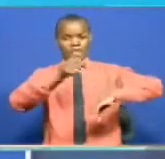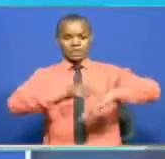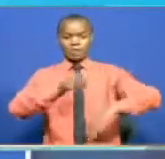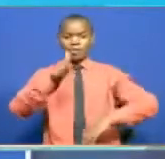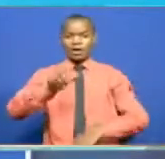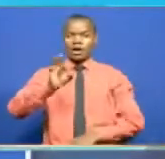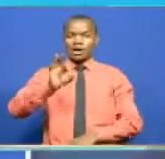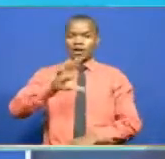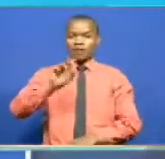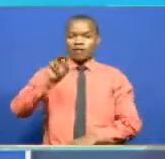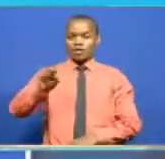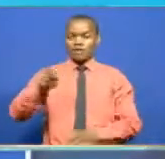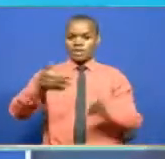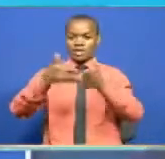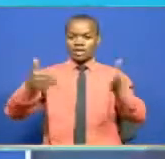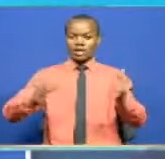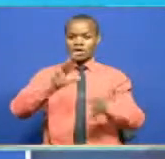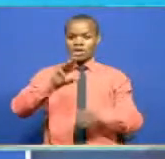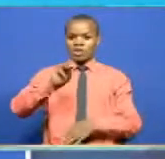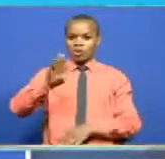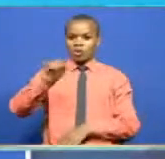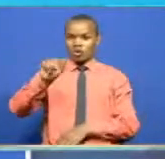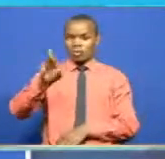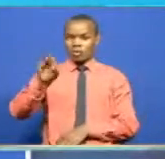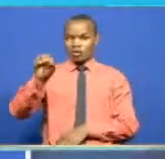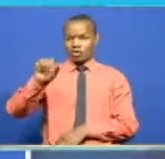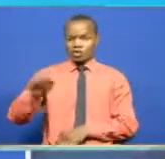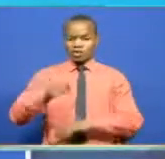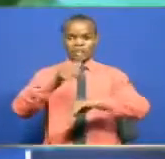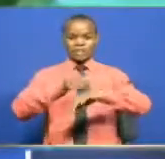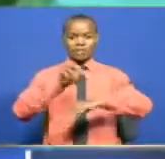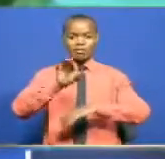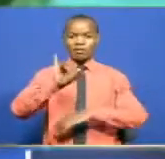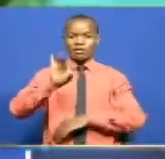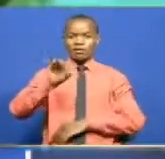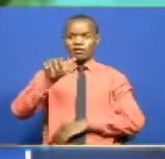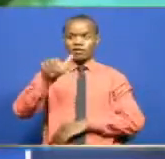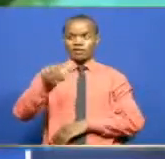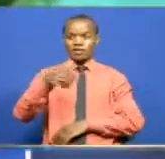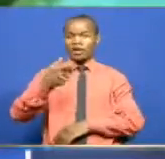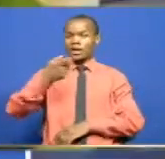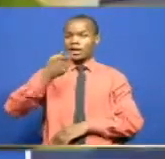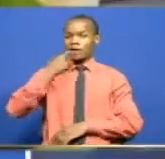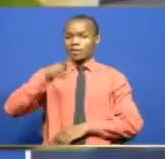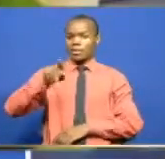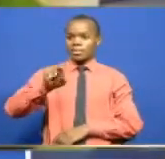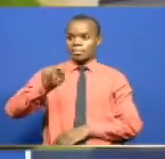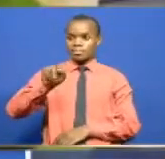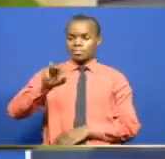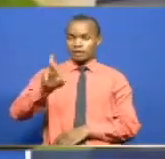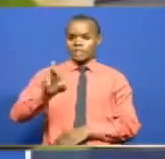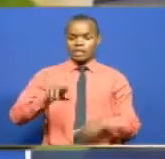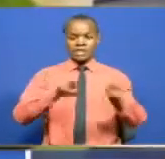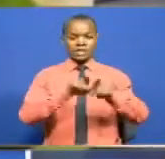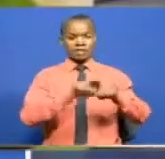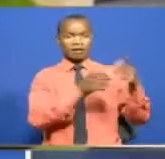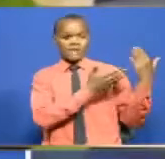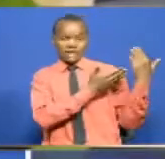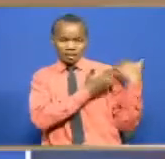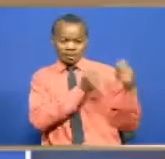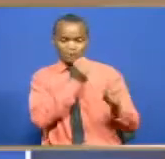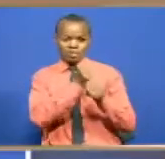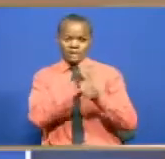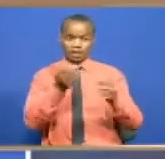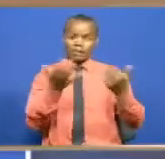qualifier against Comoros. Now, under the tutelage of FIFA referee Dr. Peter Waruru, the course is expected to put the players and